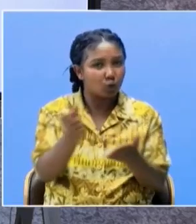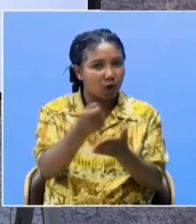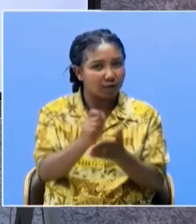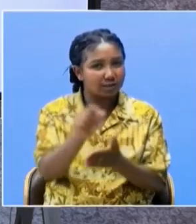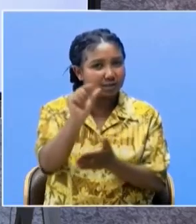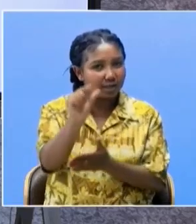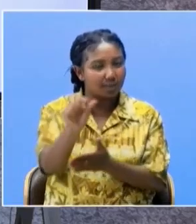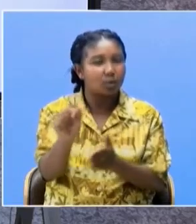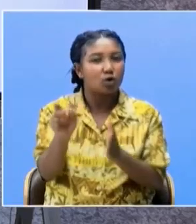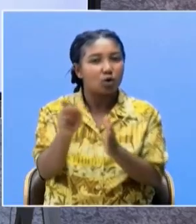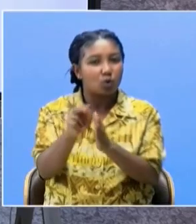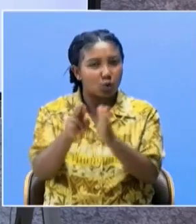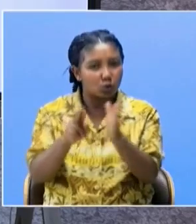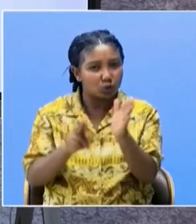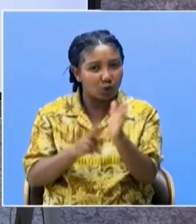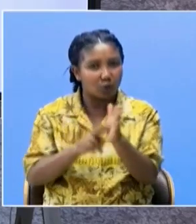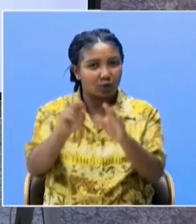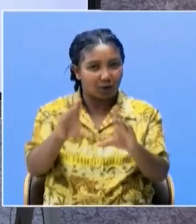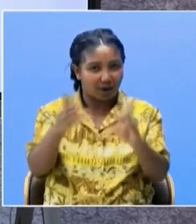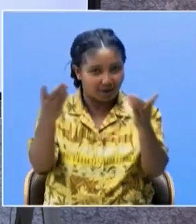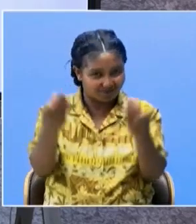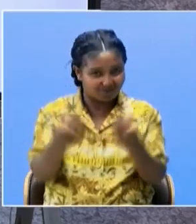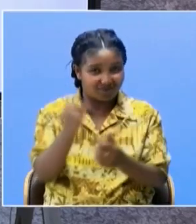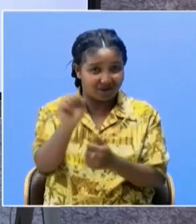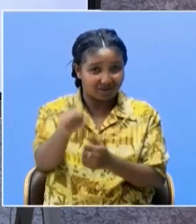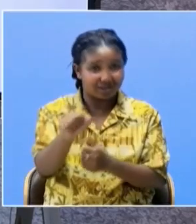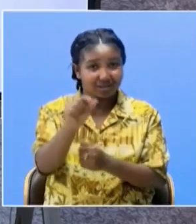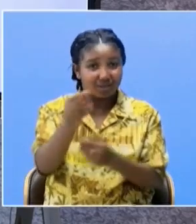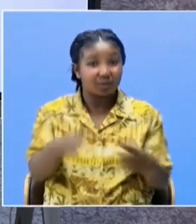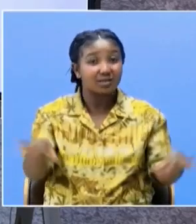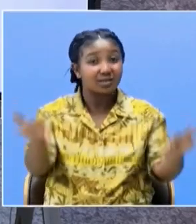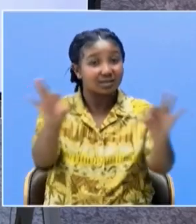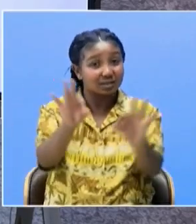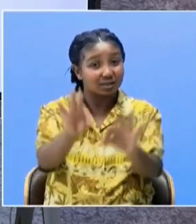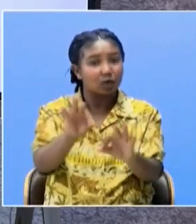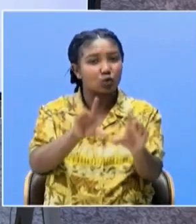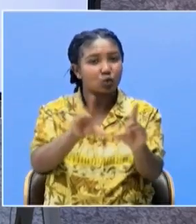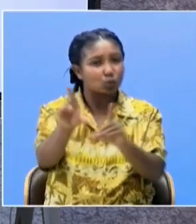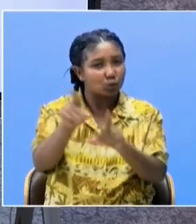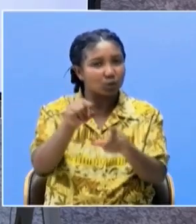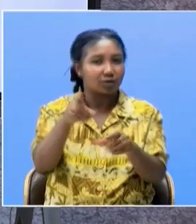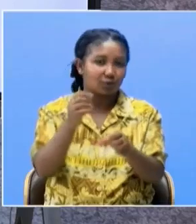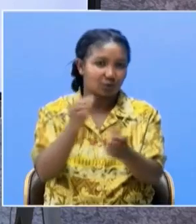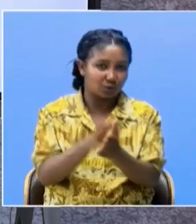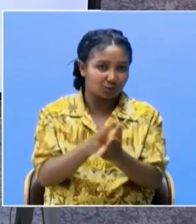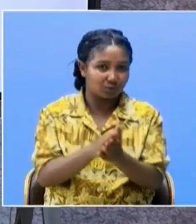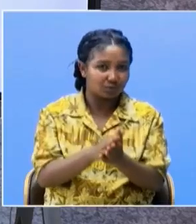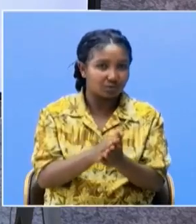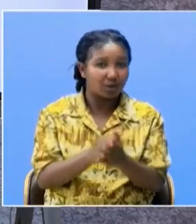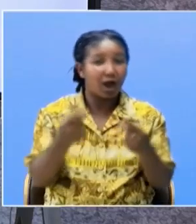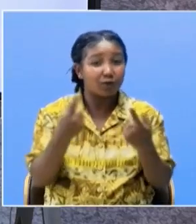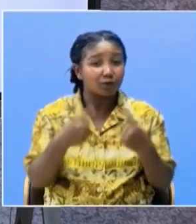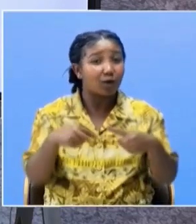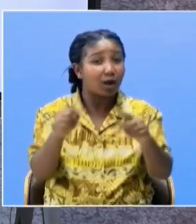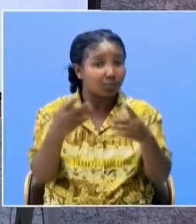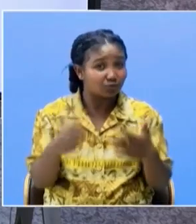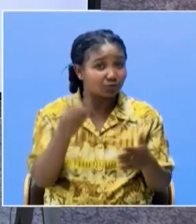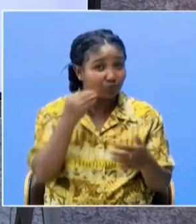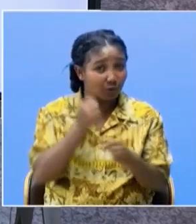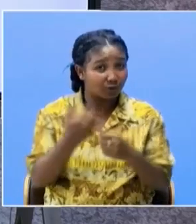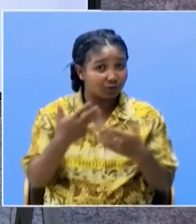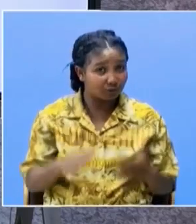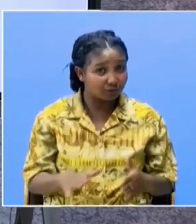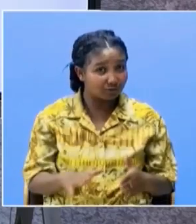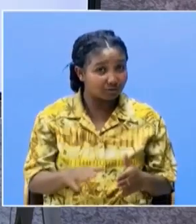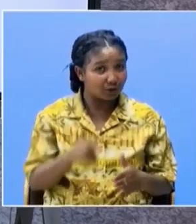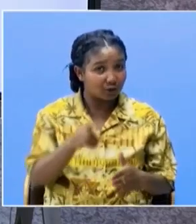some rules of your classrooms, yes, and some necessities that you do at schools. Have you tried that? I am